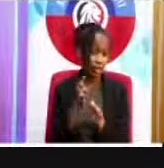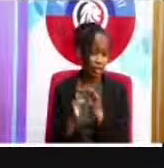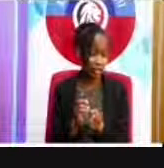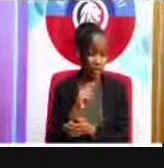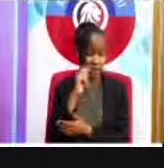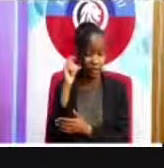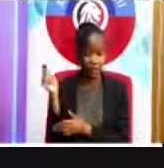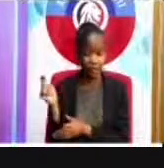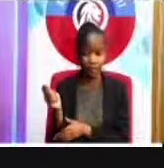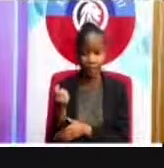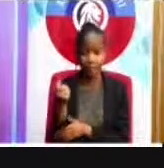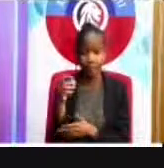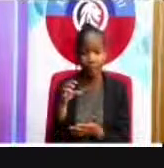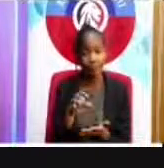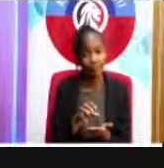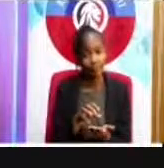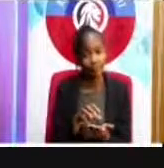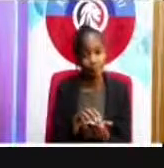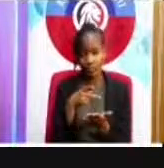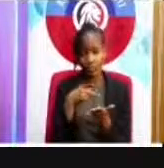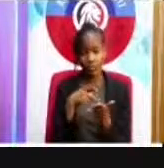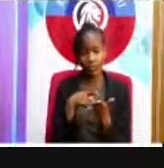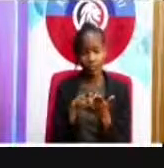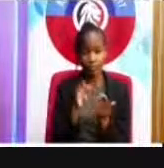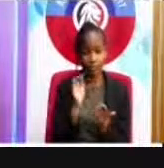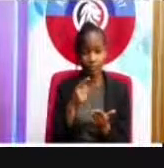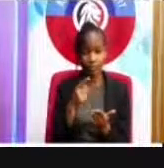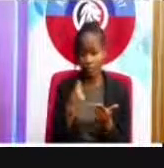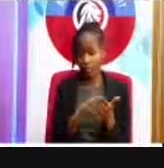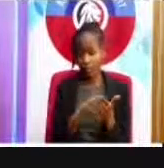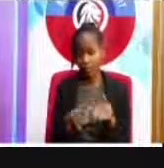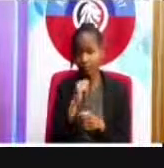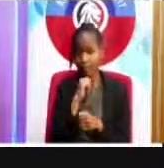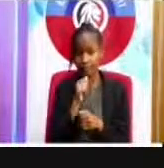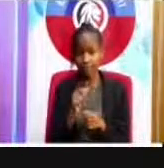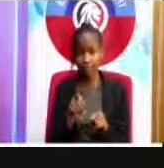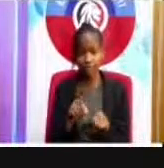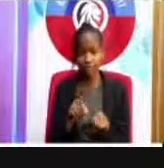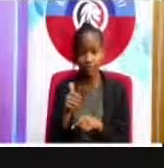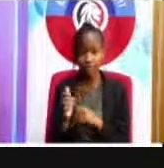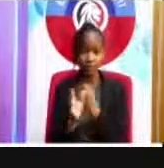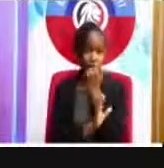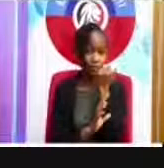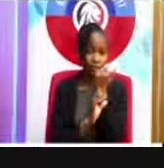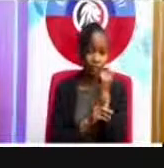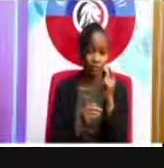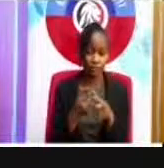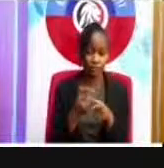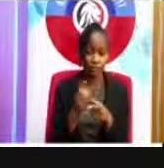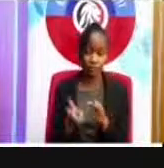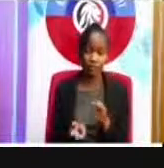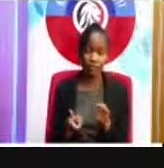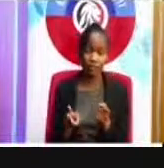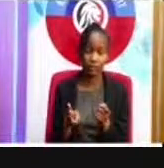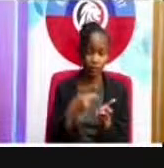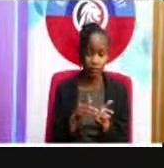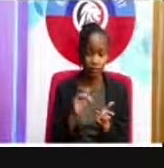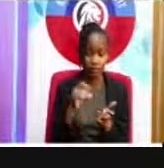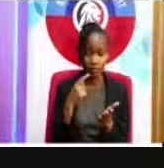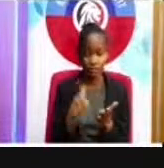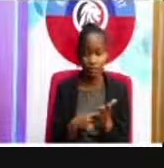minimum tax or not, another country will charge that tax. It is your tax, and if you don't charge